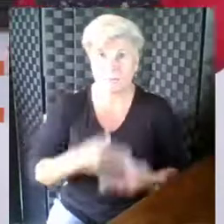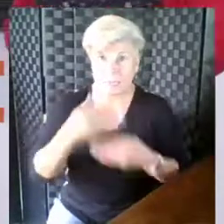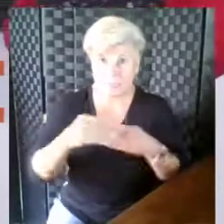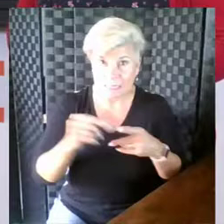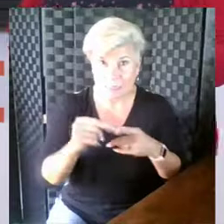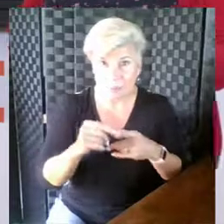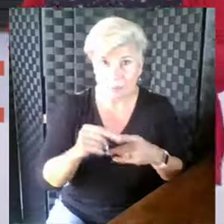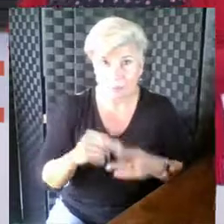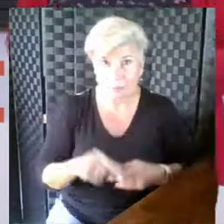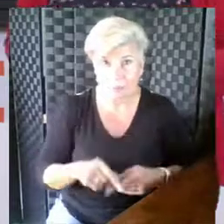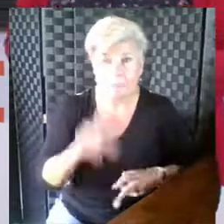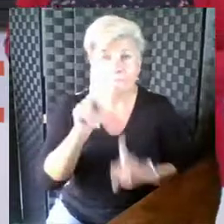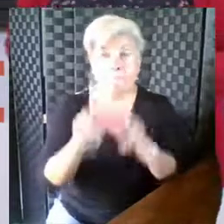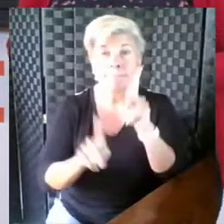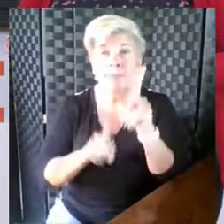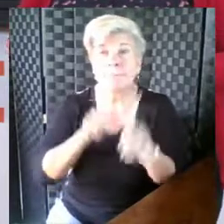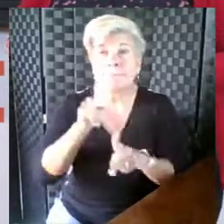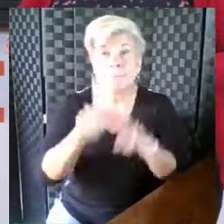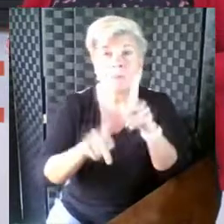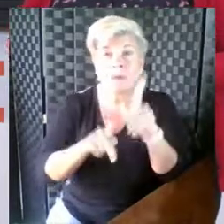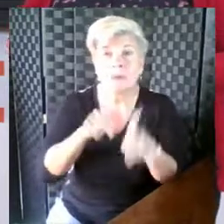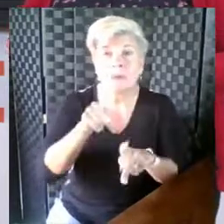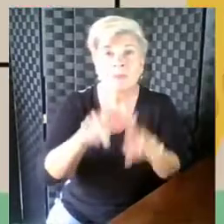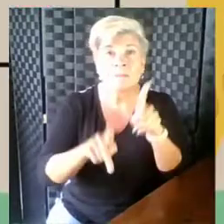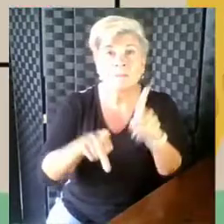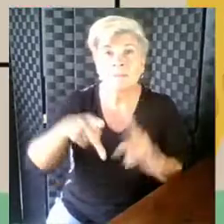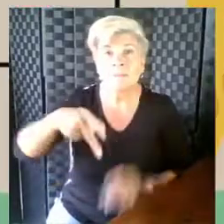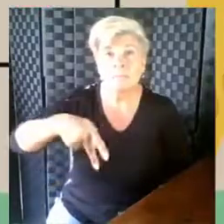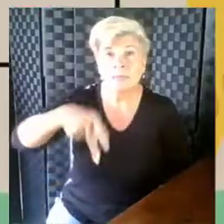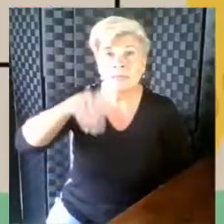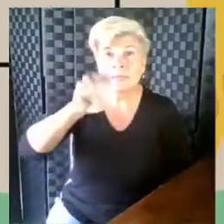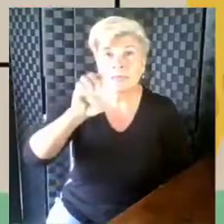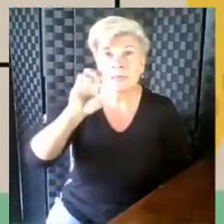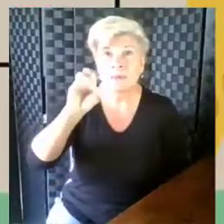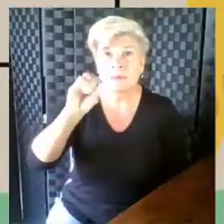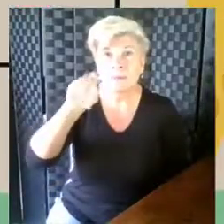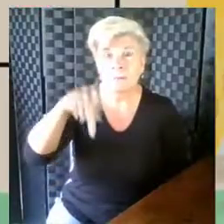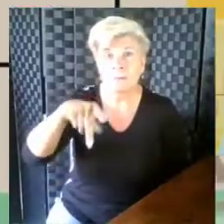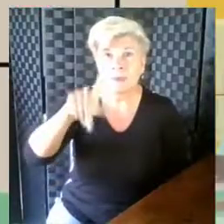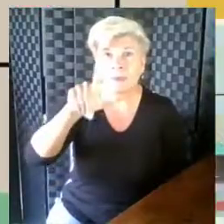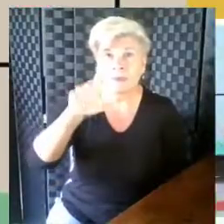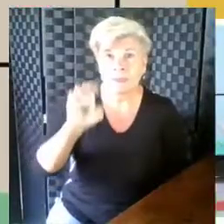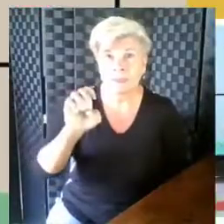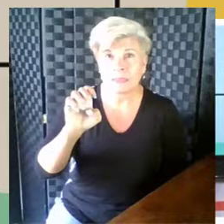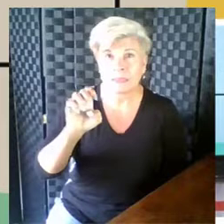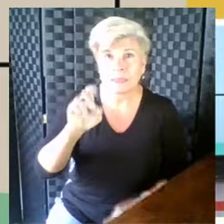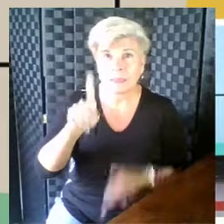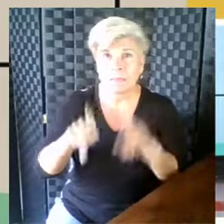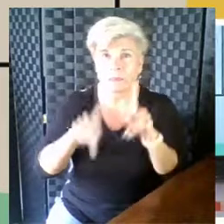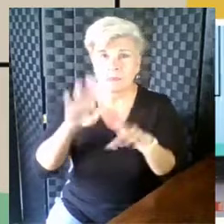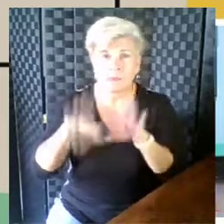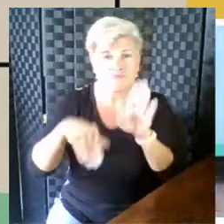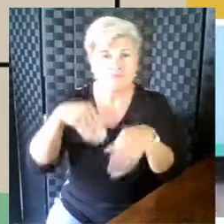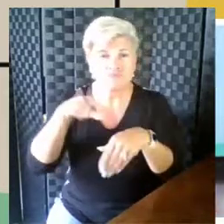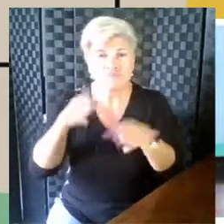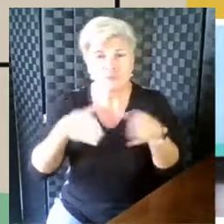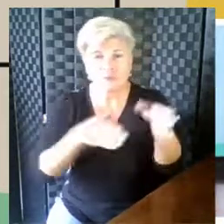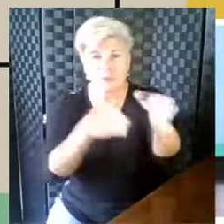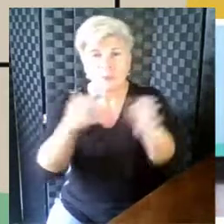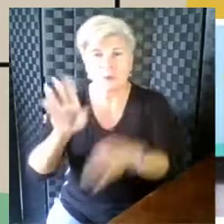word is people. People. The people were walking down the